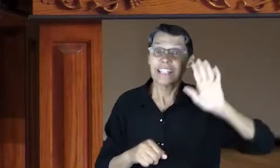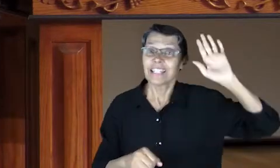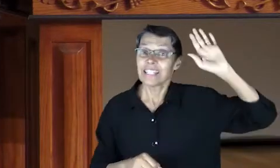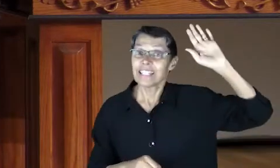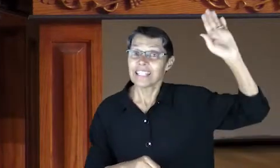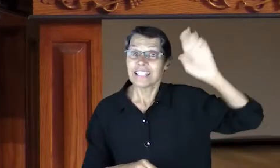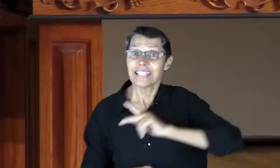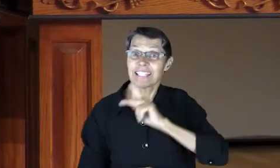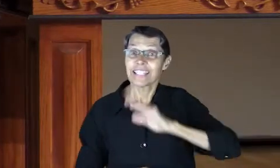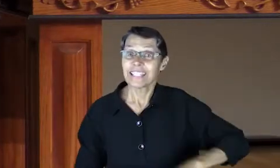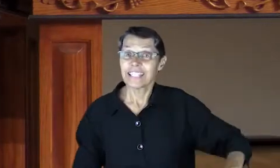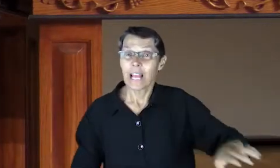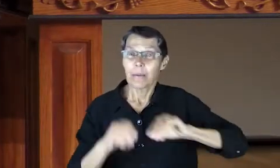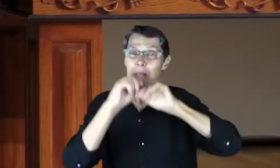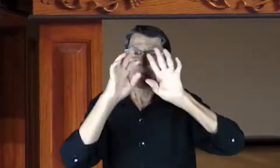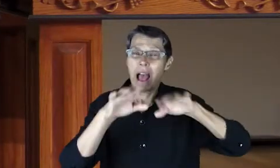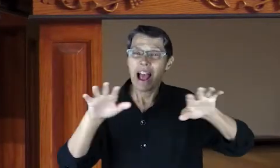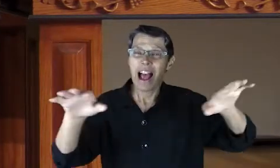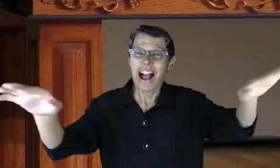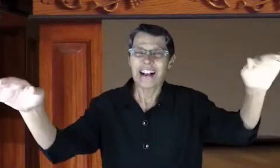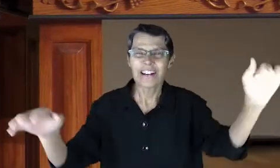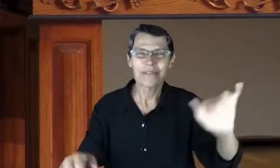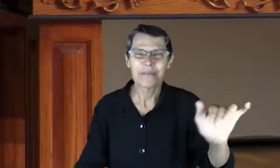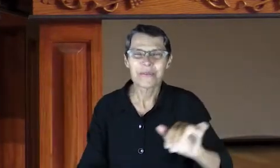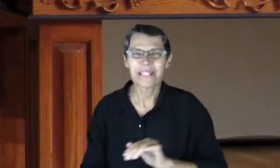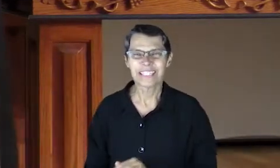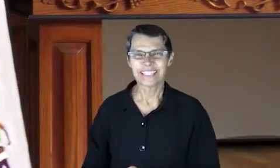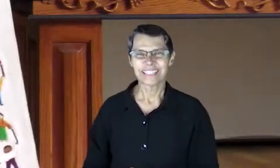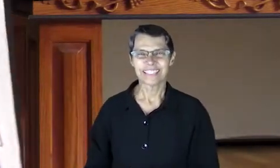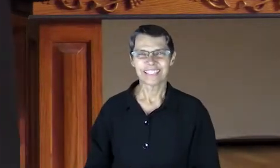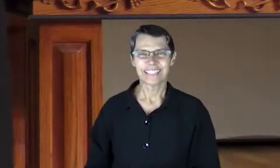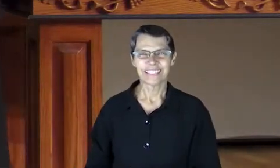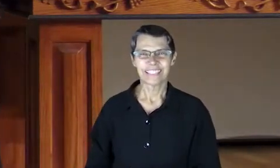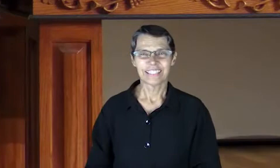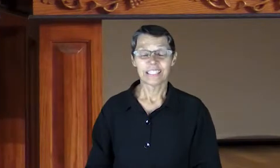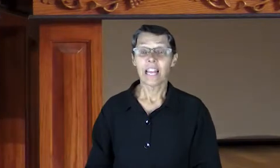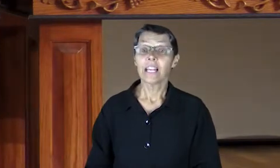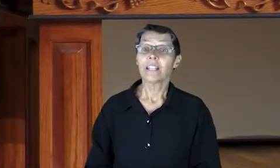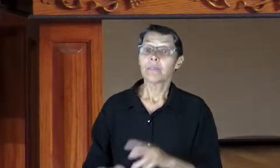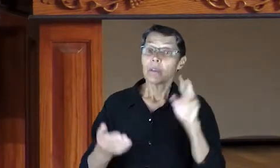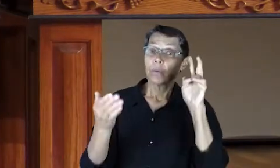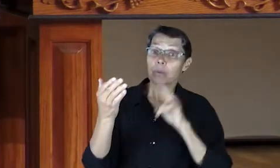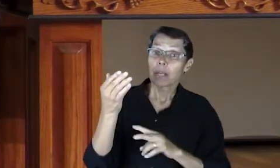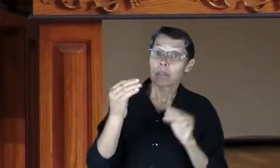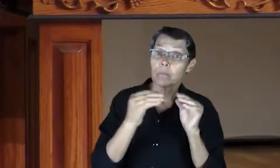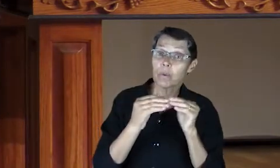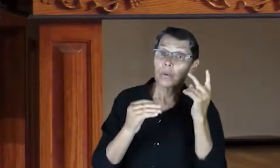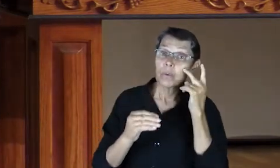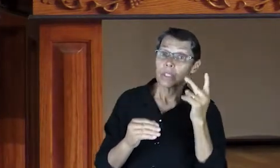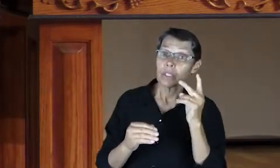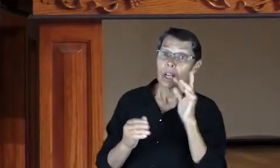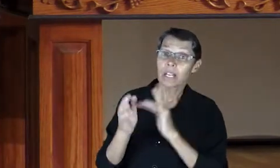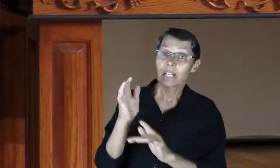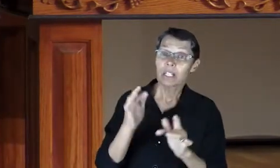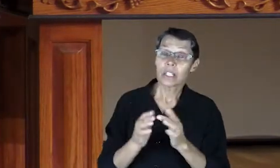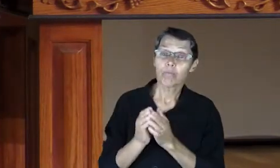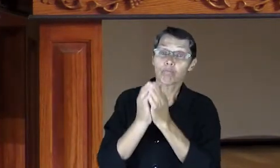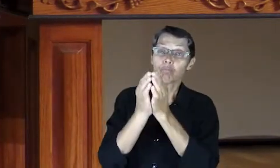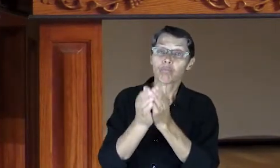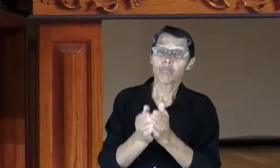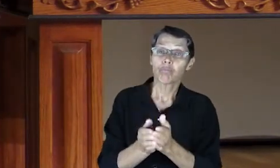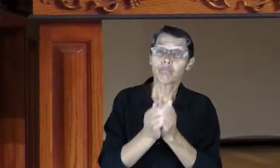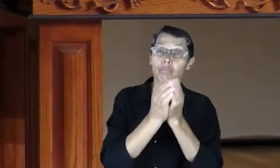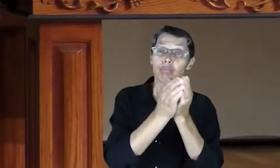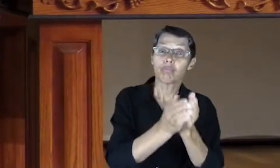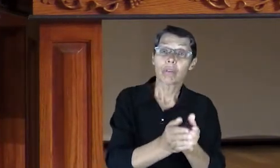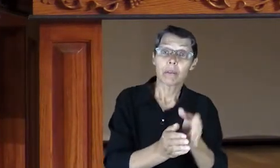God's kingdom is like that as well. And then we moved on and we watched Jesus go with the disciples across the lake of